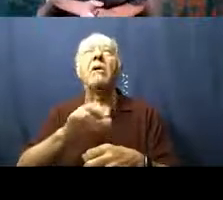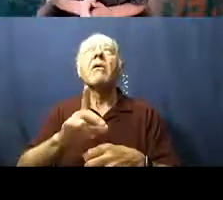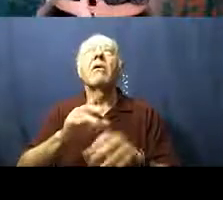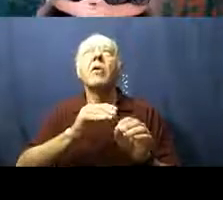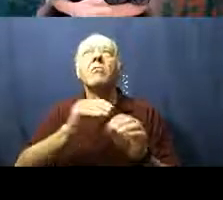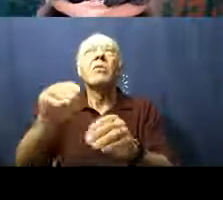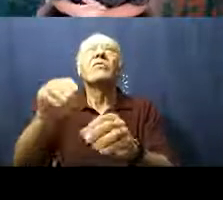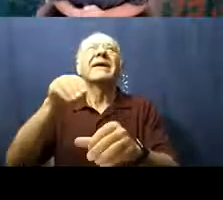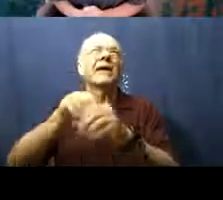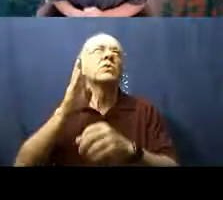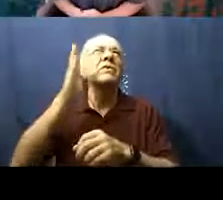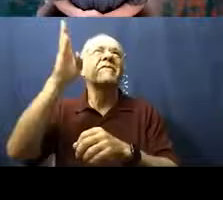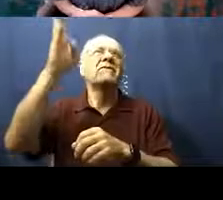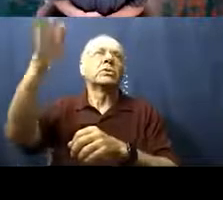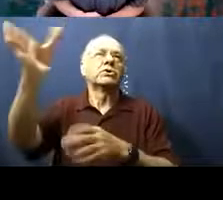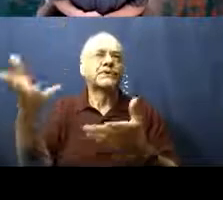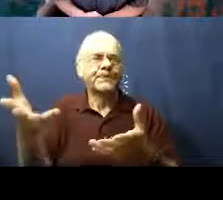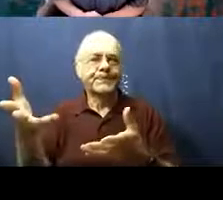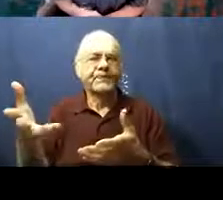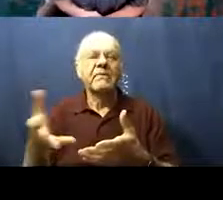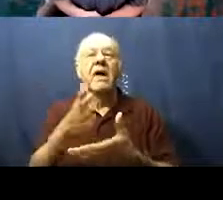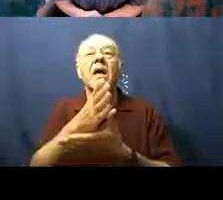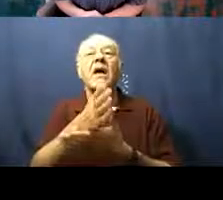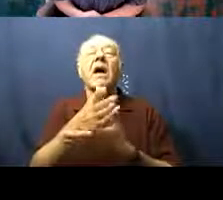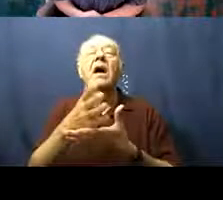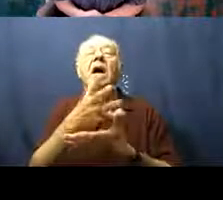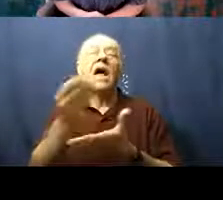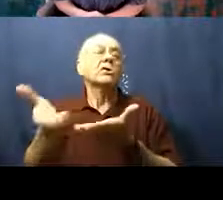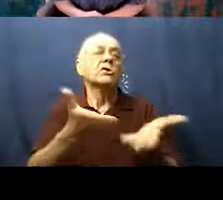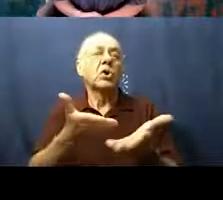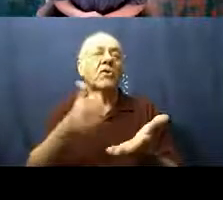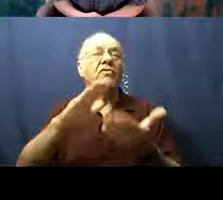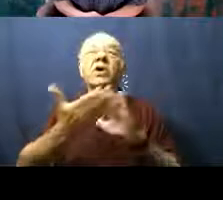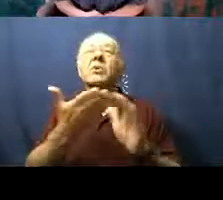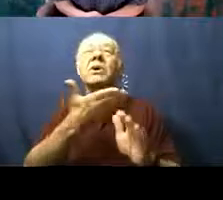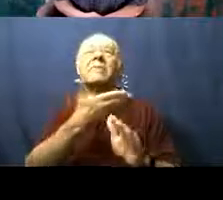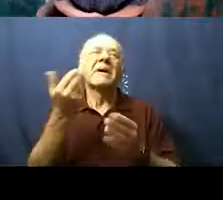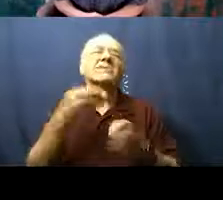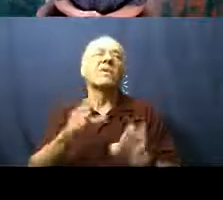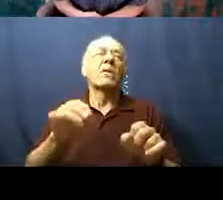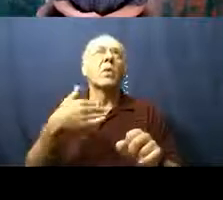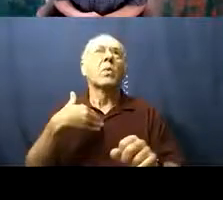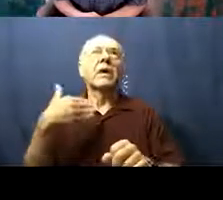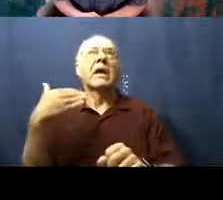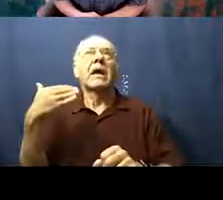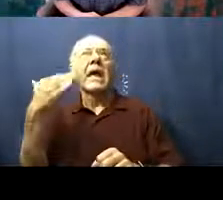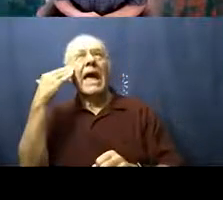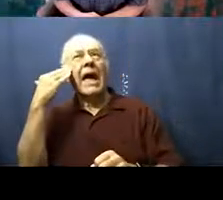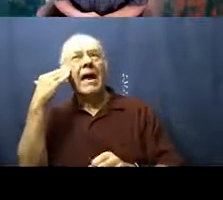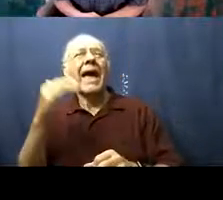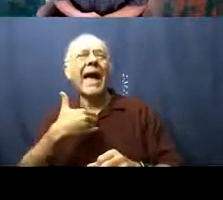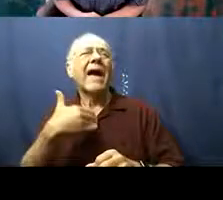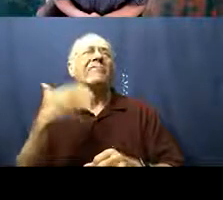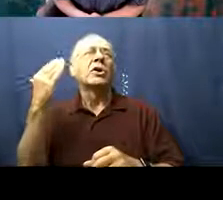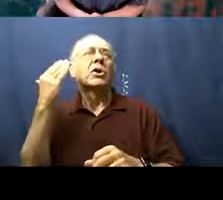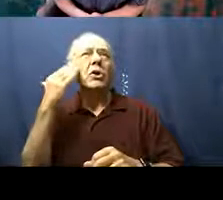the future. And then serve our communities the best way possible, right? Where we have known gaps and quality issues, we